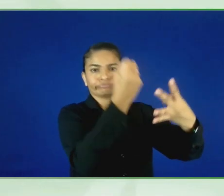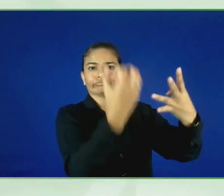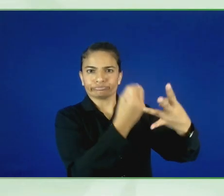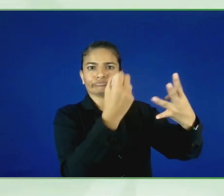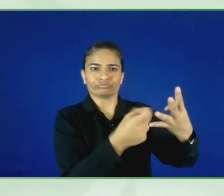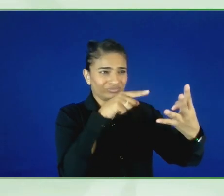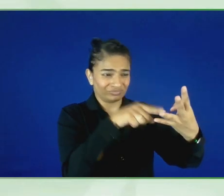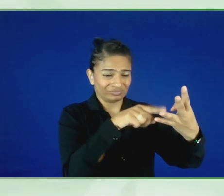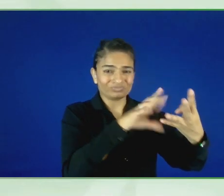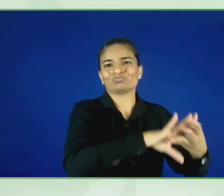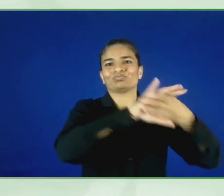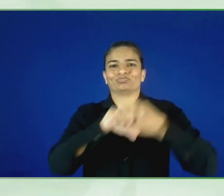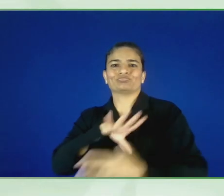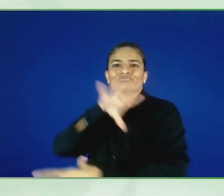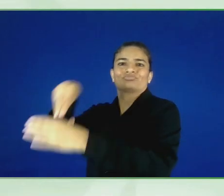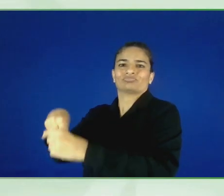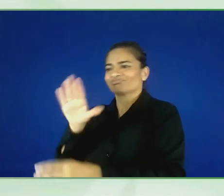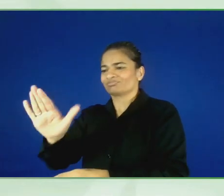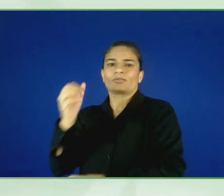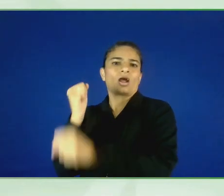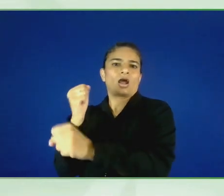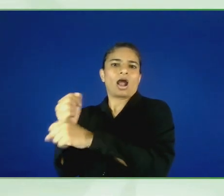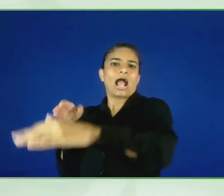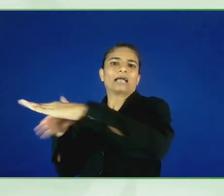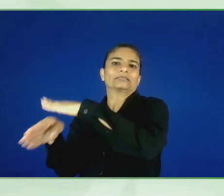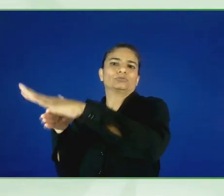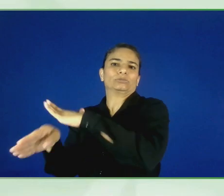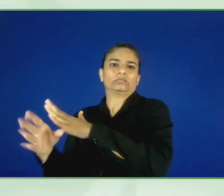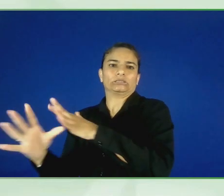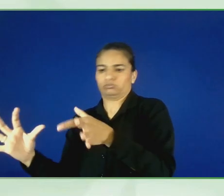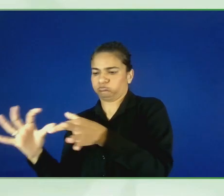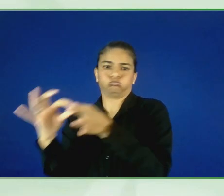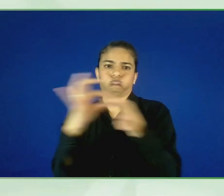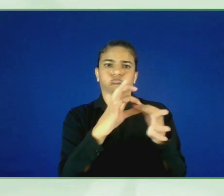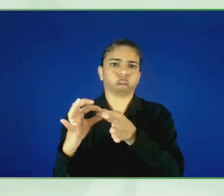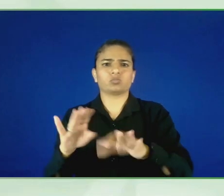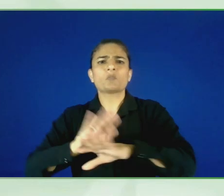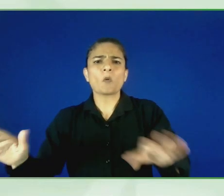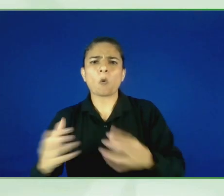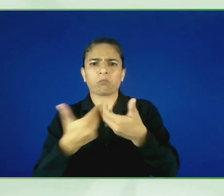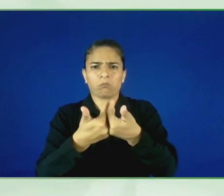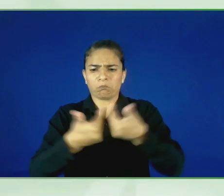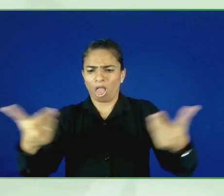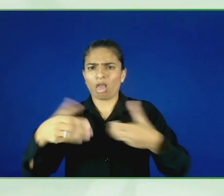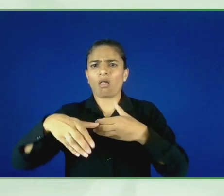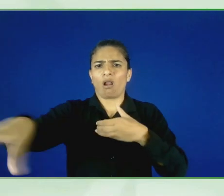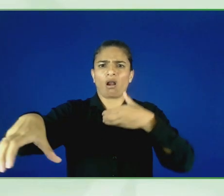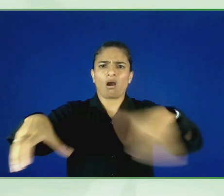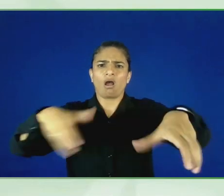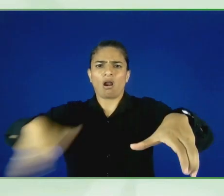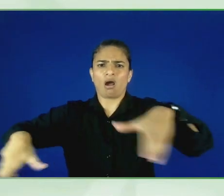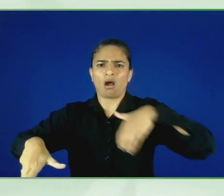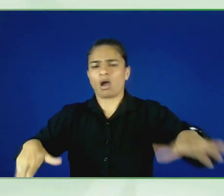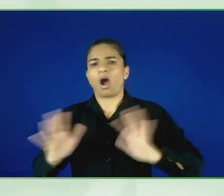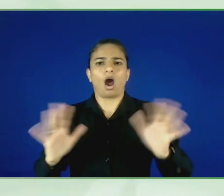of isolating it and treating it as another D&I initiative. So once we had